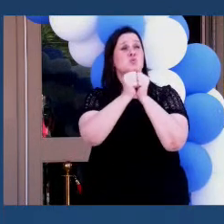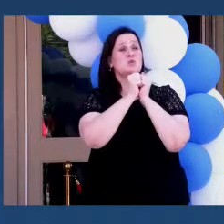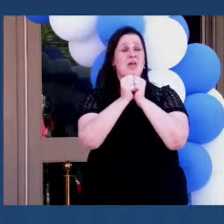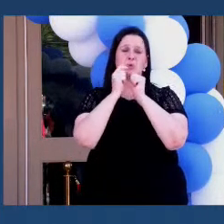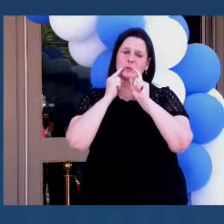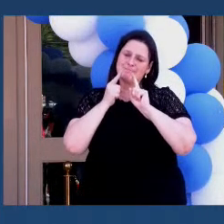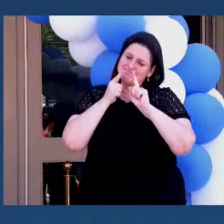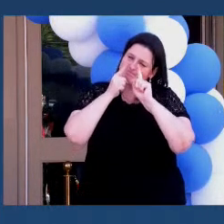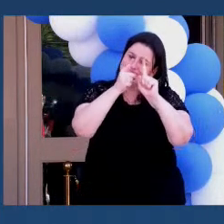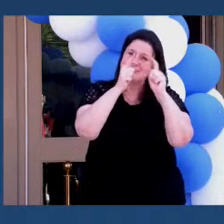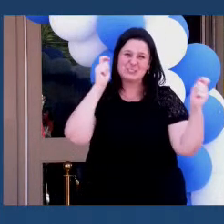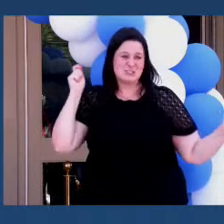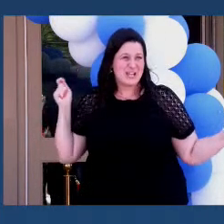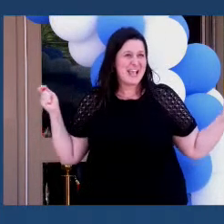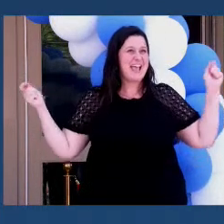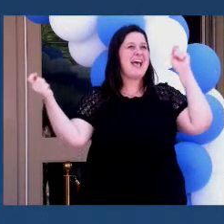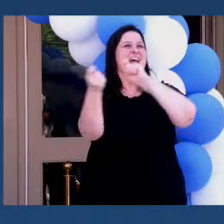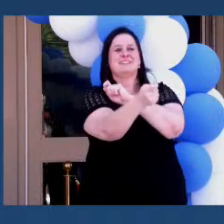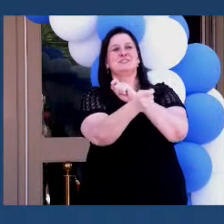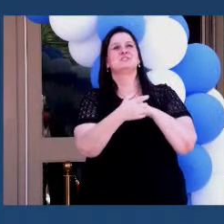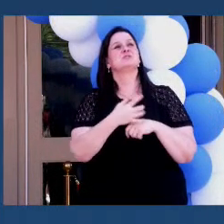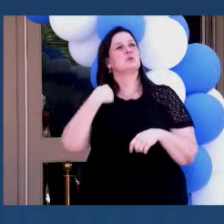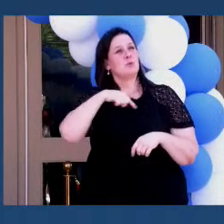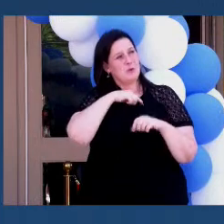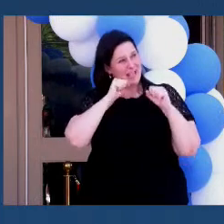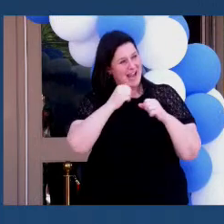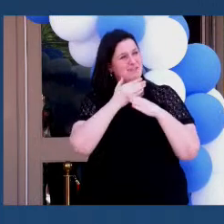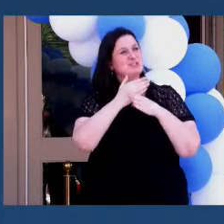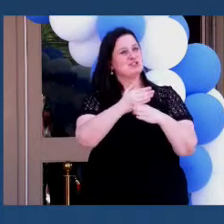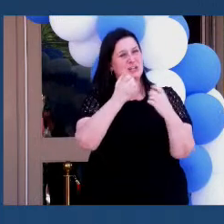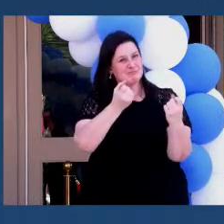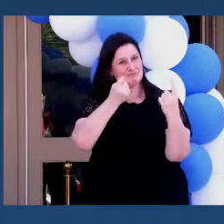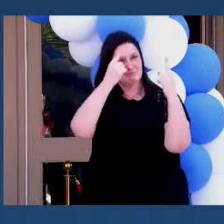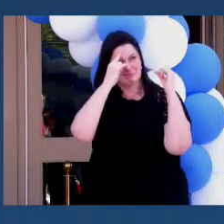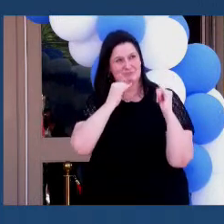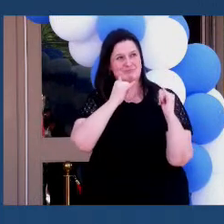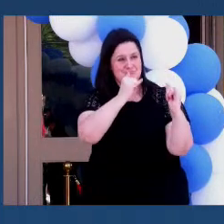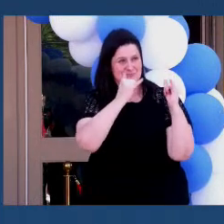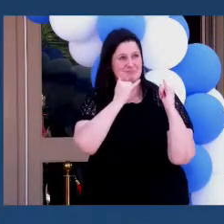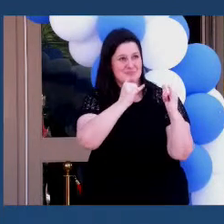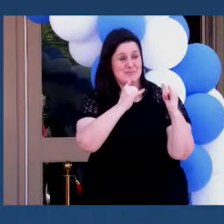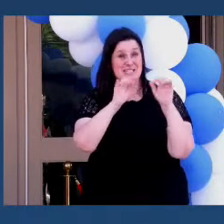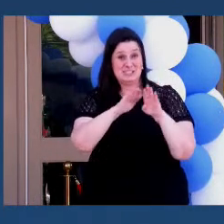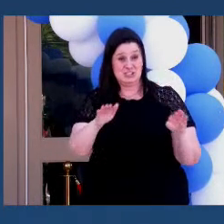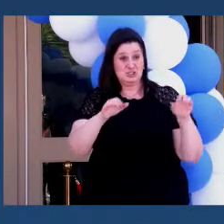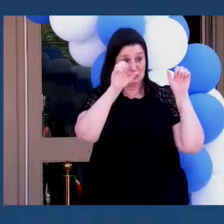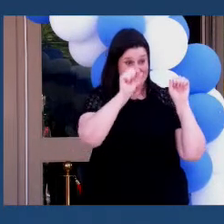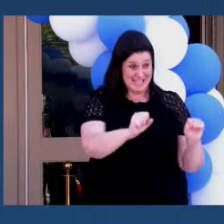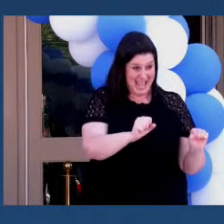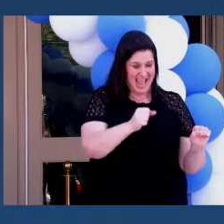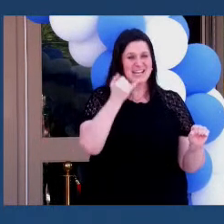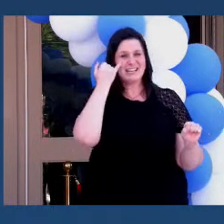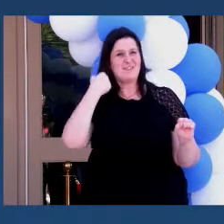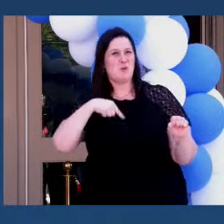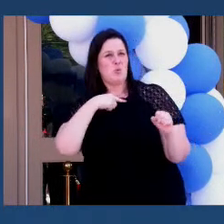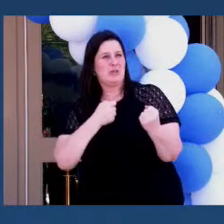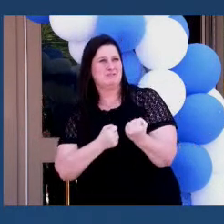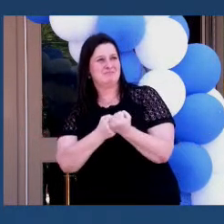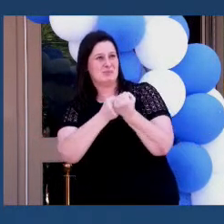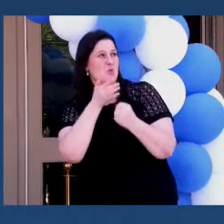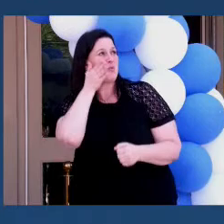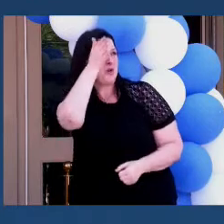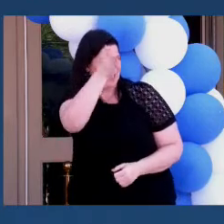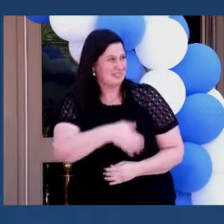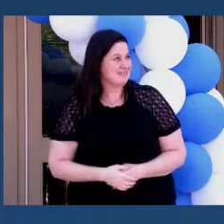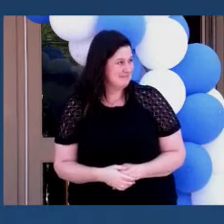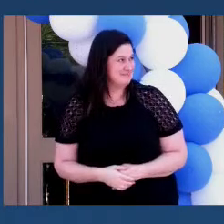change, we can arrive at a shared belief that our children can if we will. Thank you.